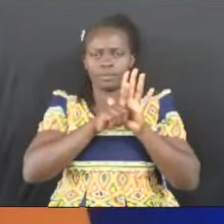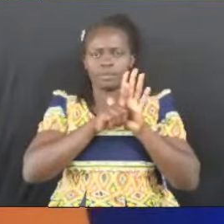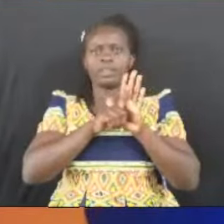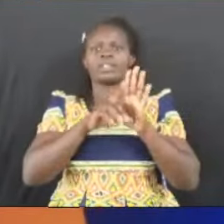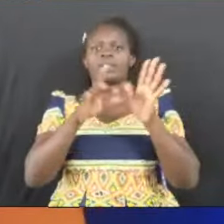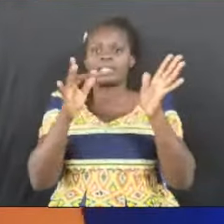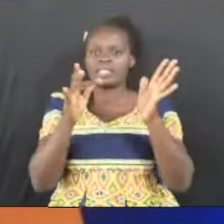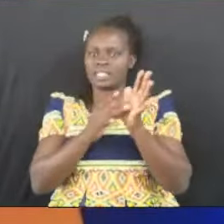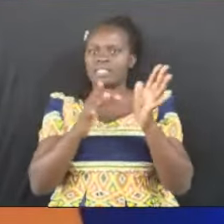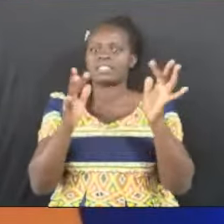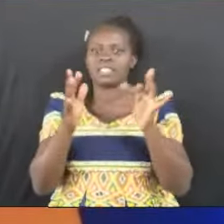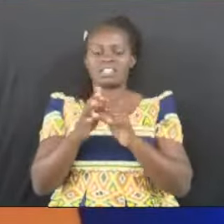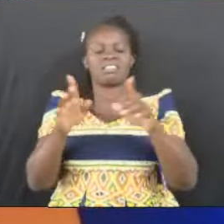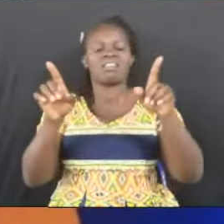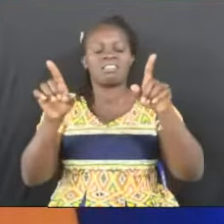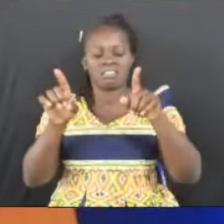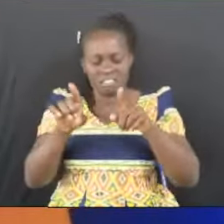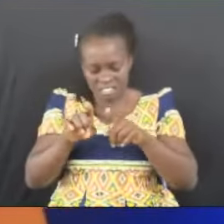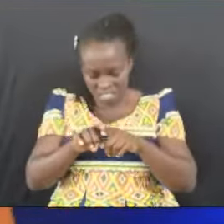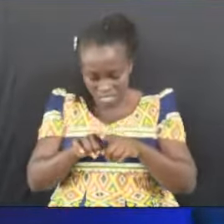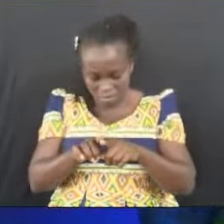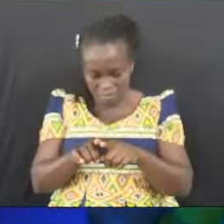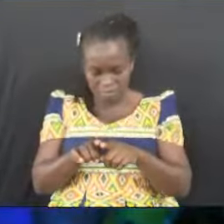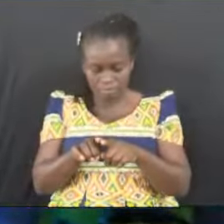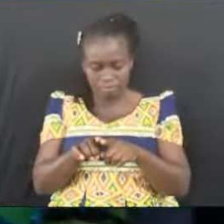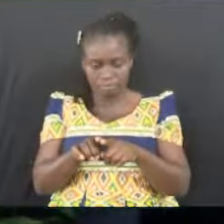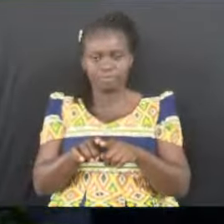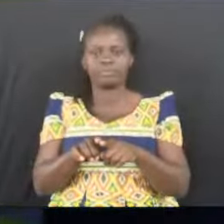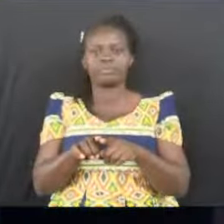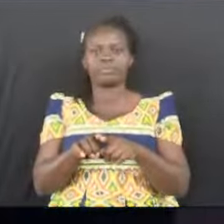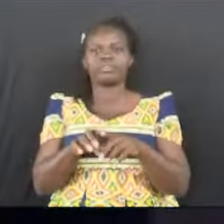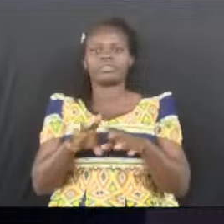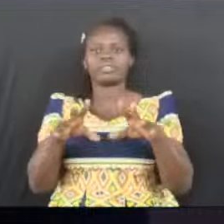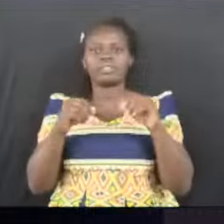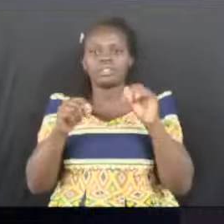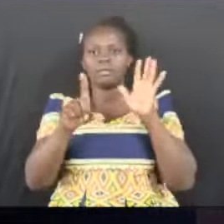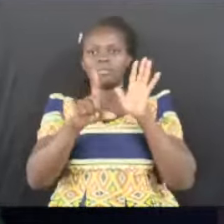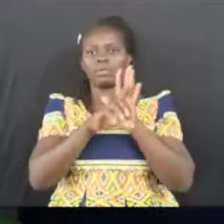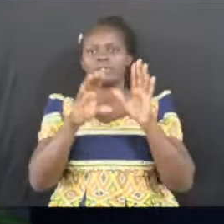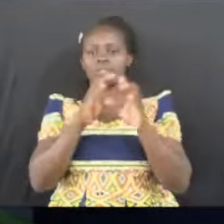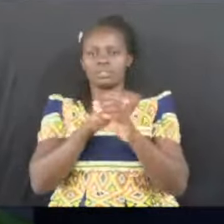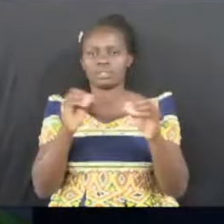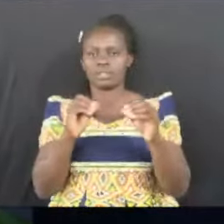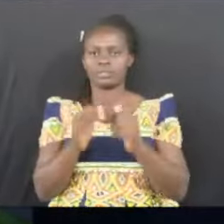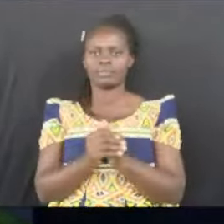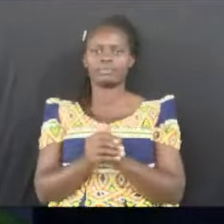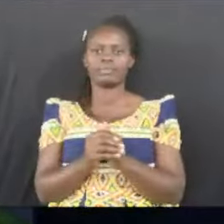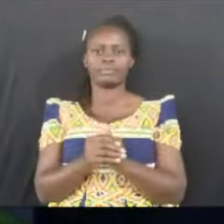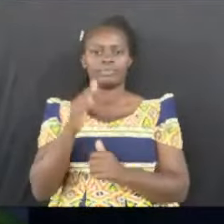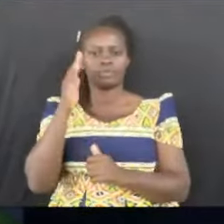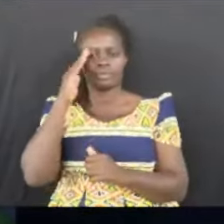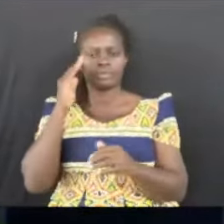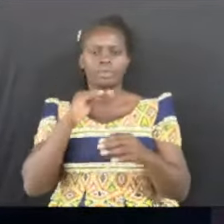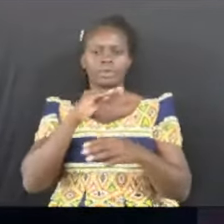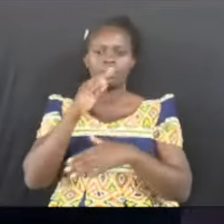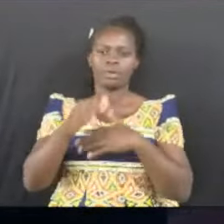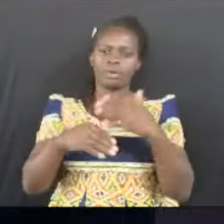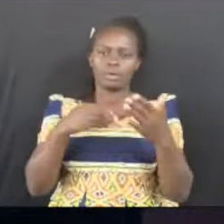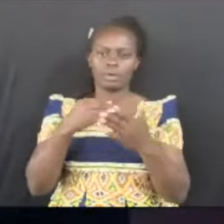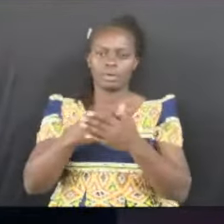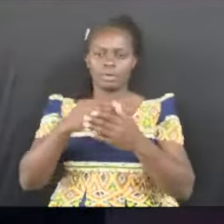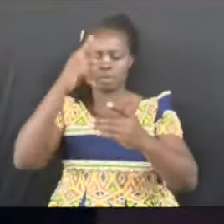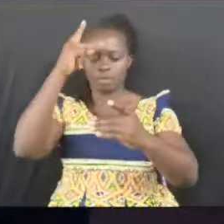Jesus did not have to receive the law. You know, all the prophets said, "This says the